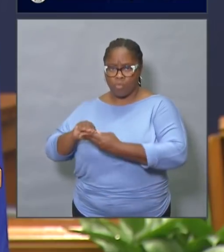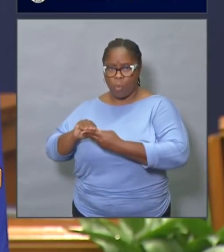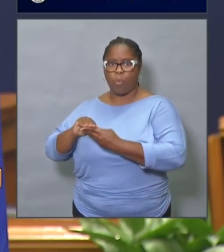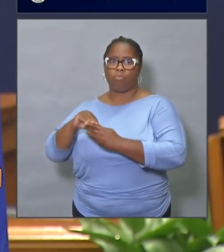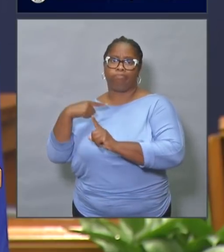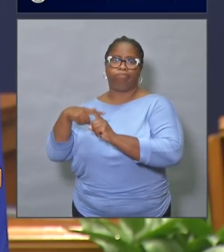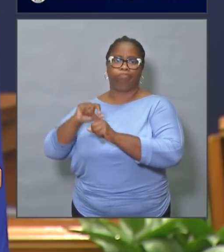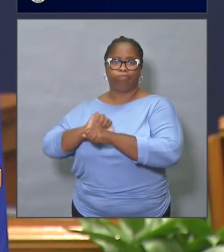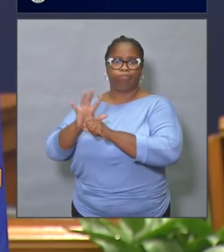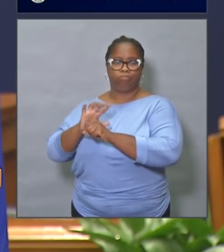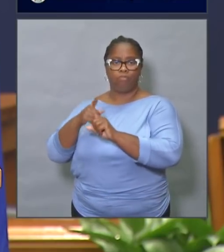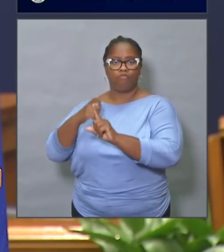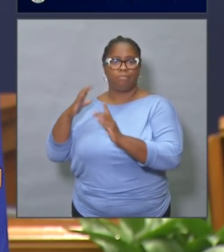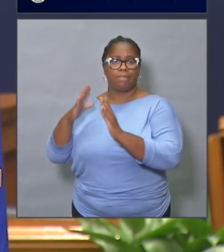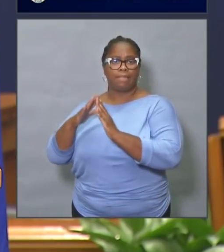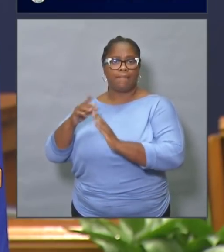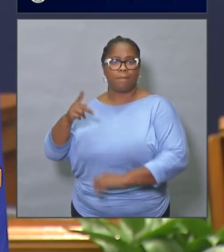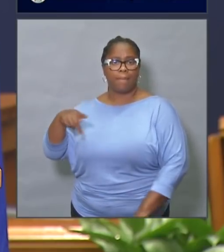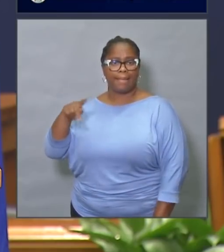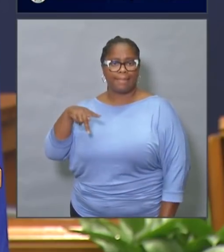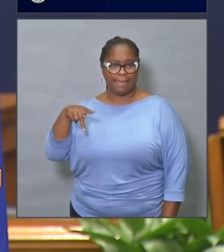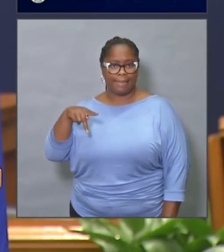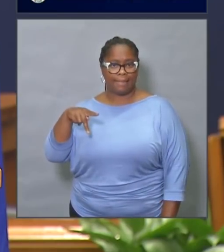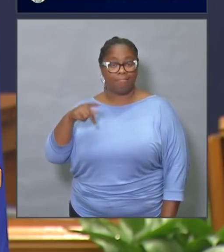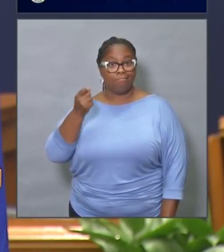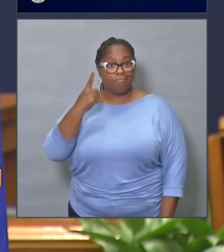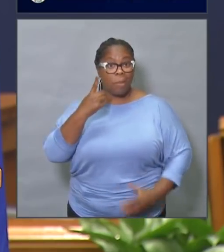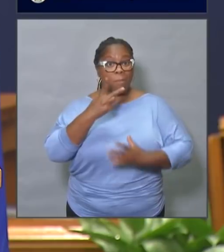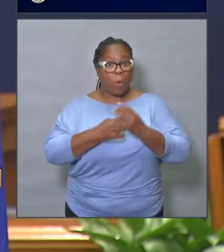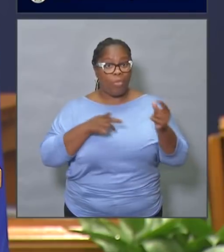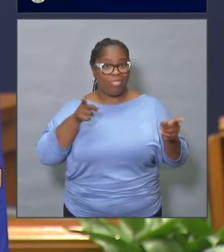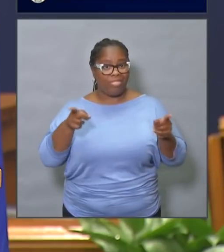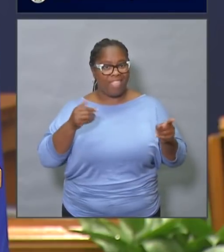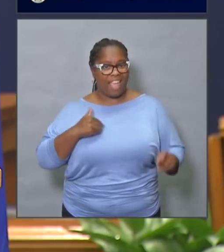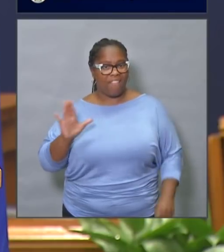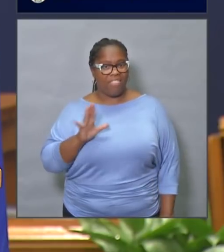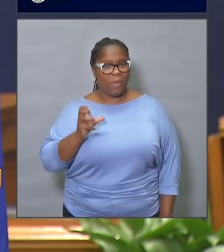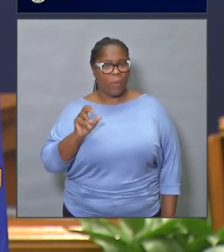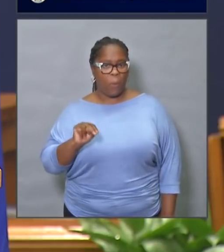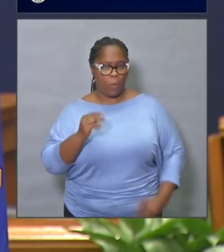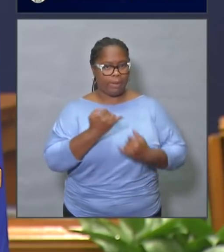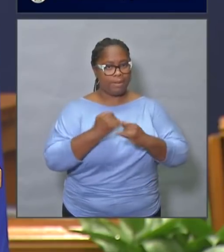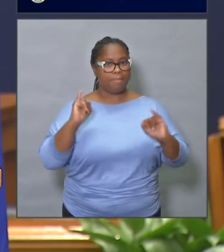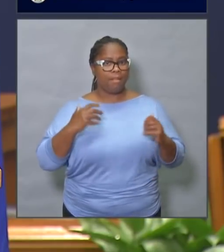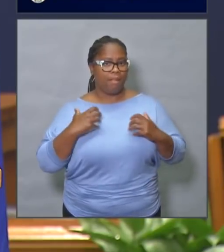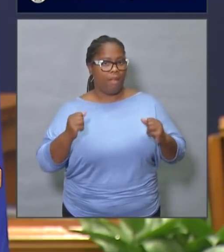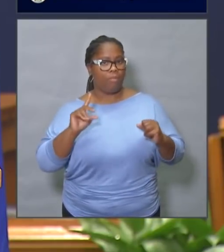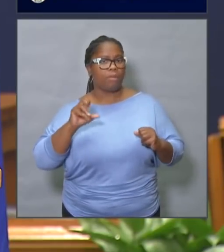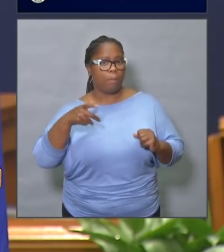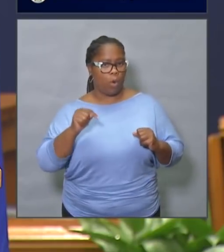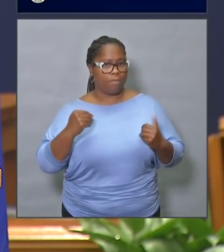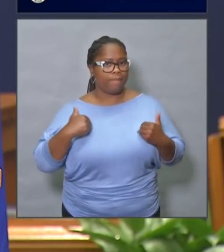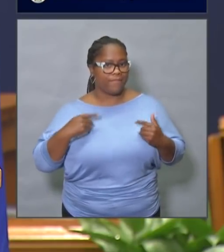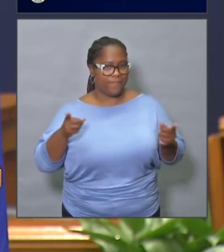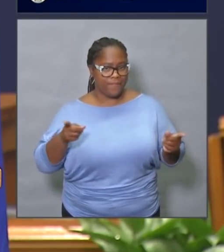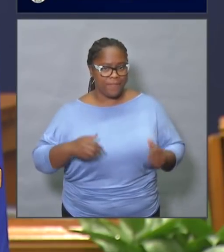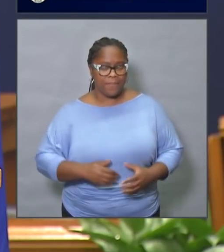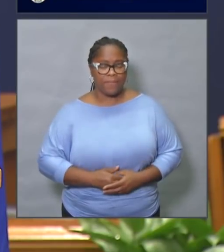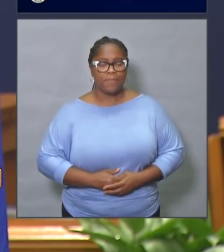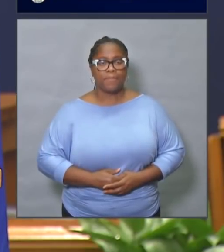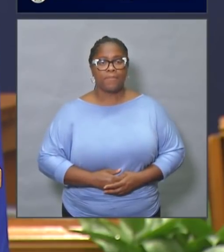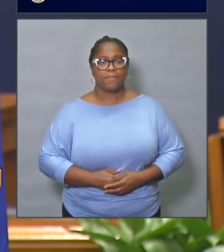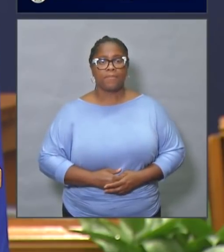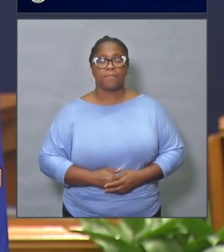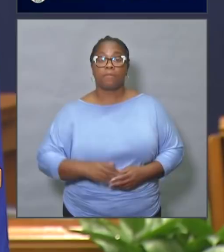cases reported by the city of Pasadena, both which have independent health departments. Among